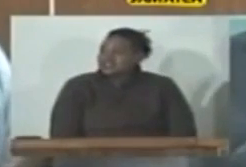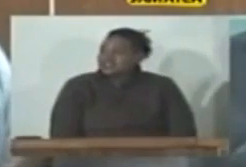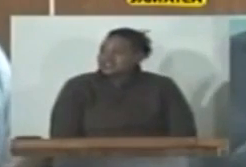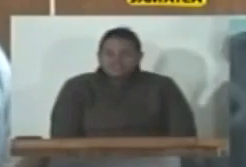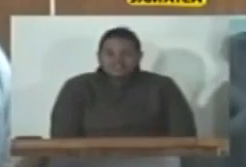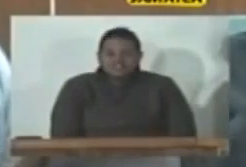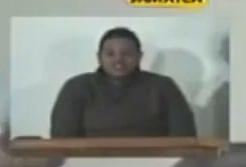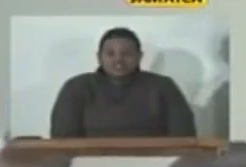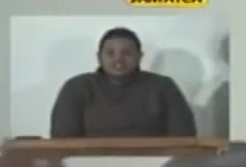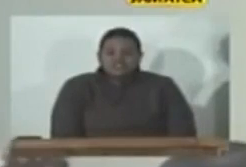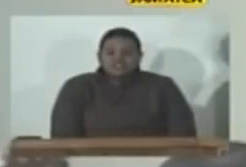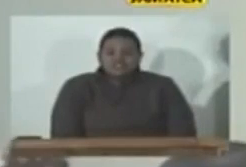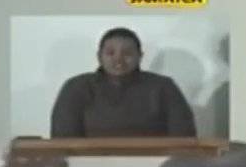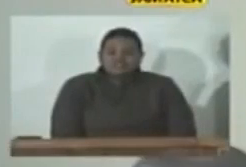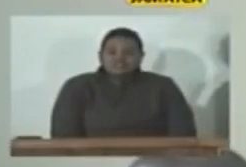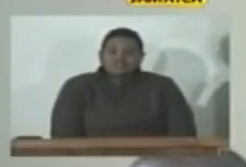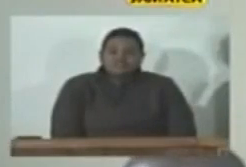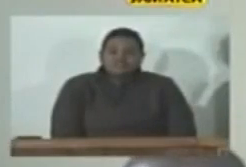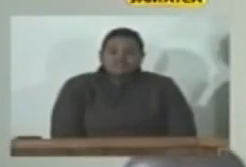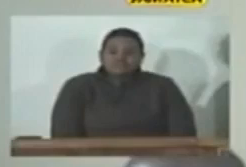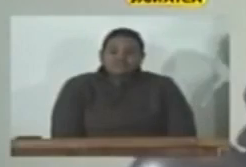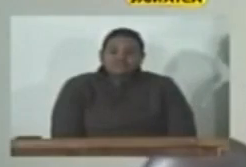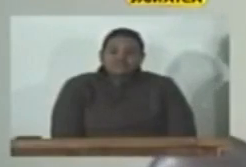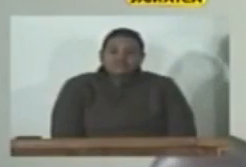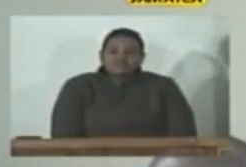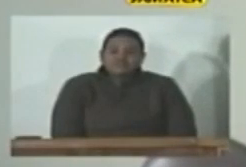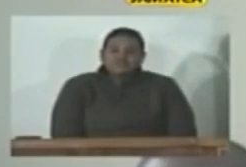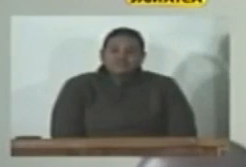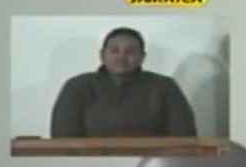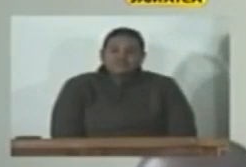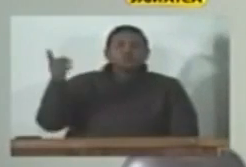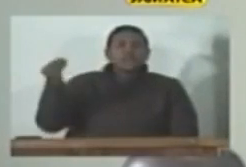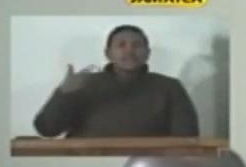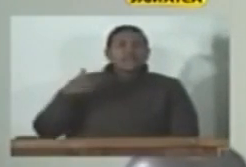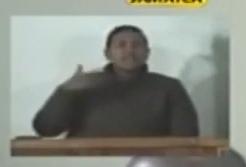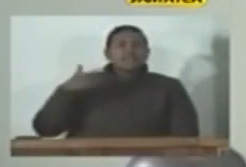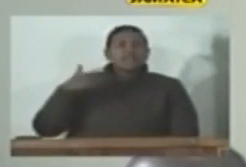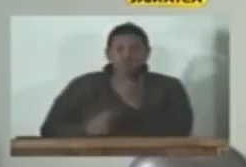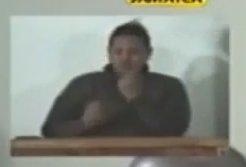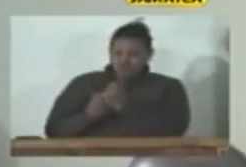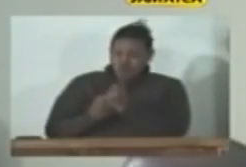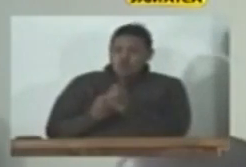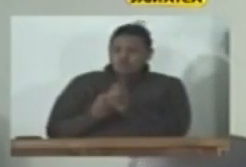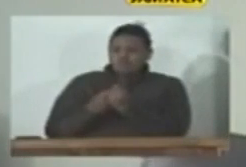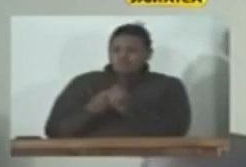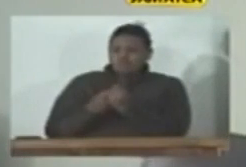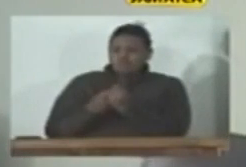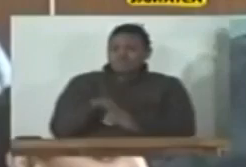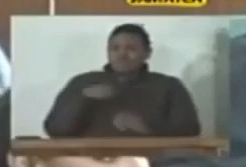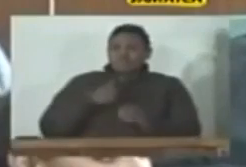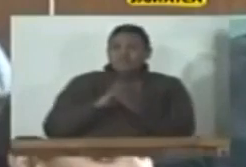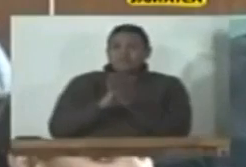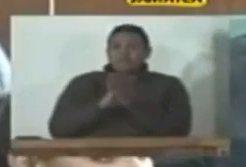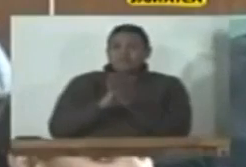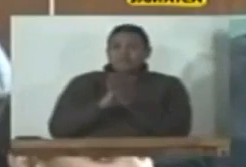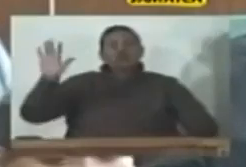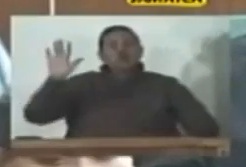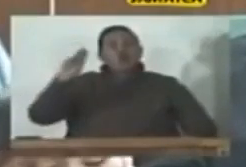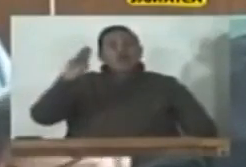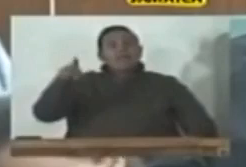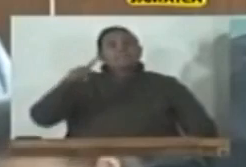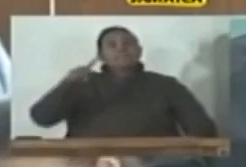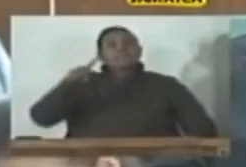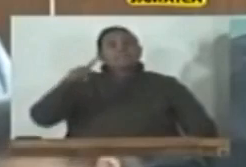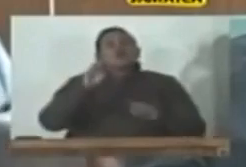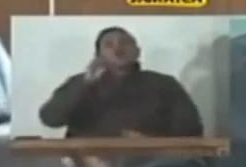You gave me your trust and elected me as your Member of Parliament in October 2017. It is